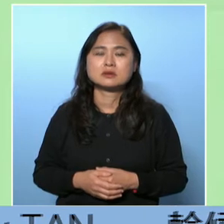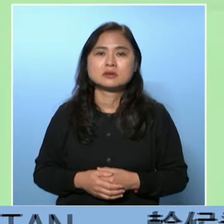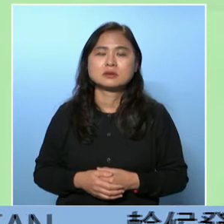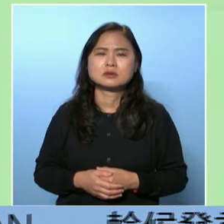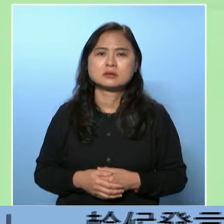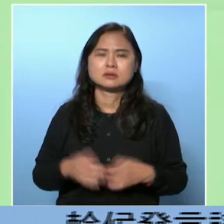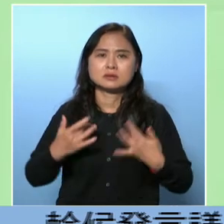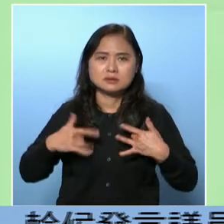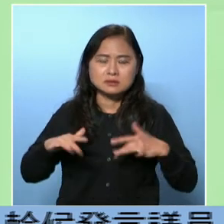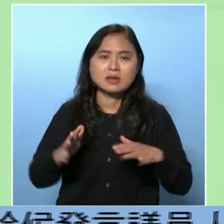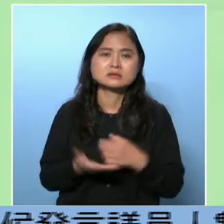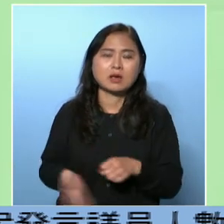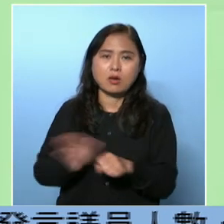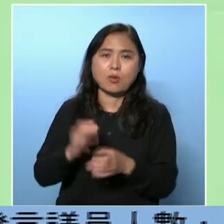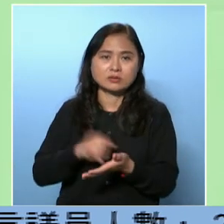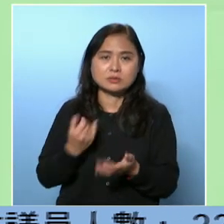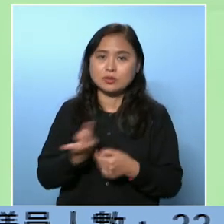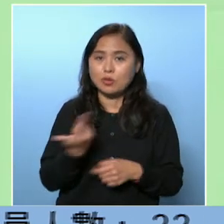in need can be benefited.